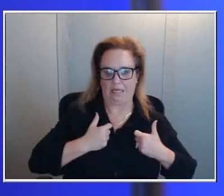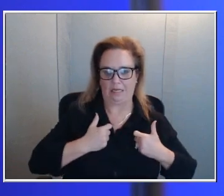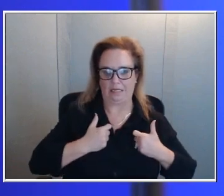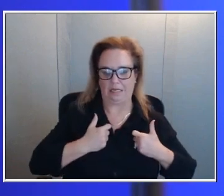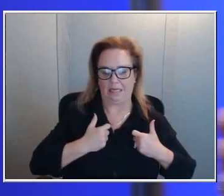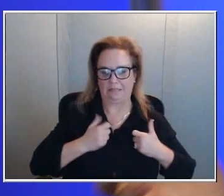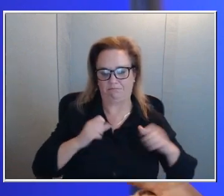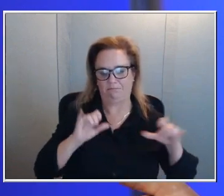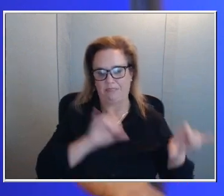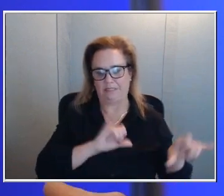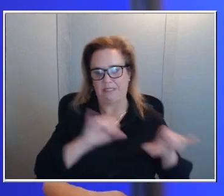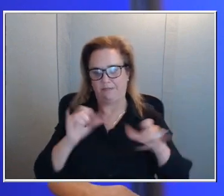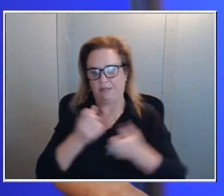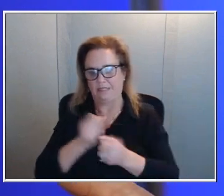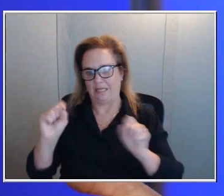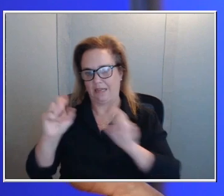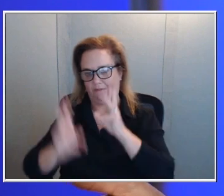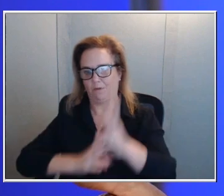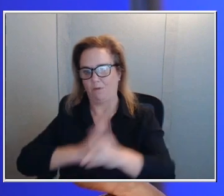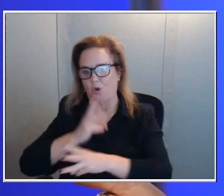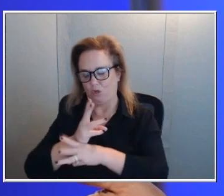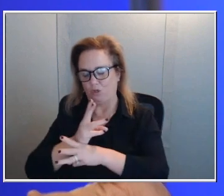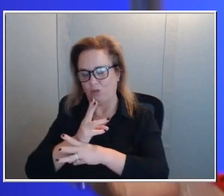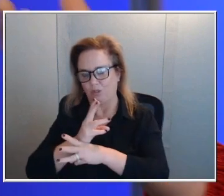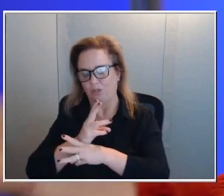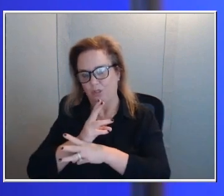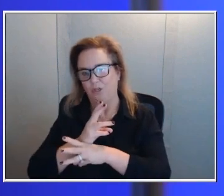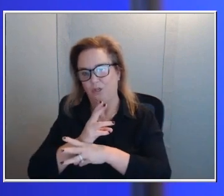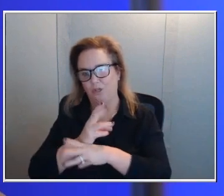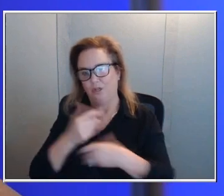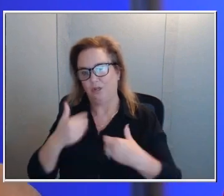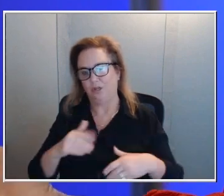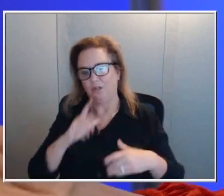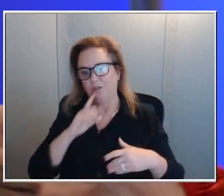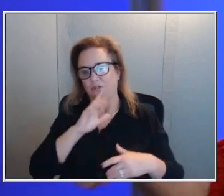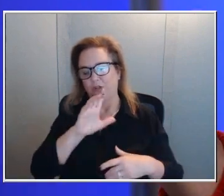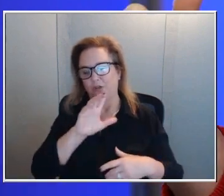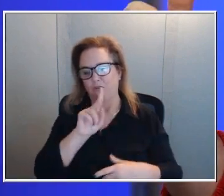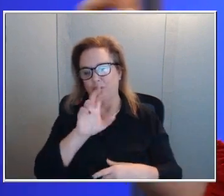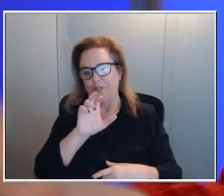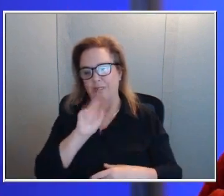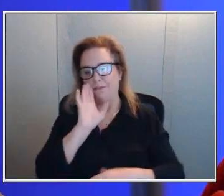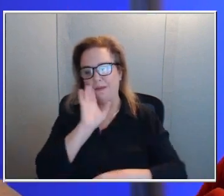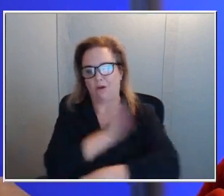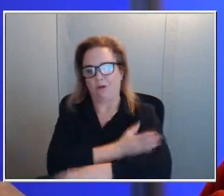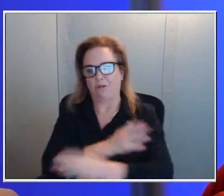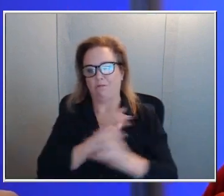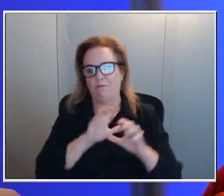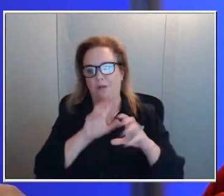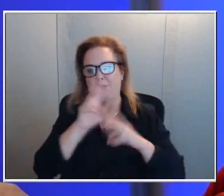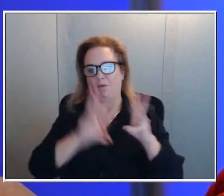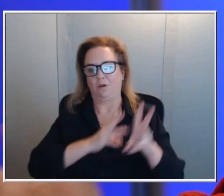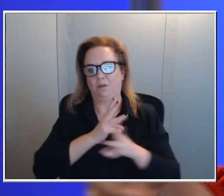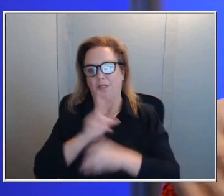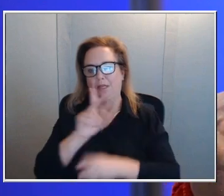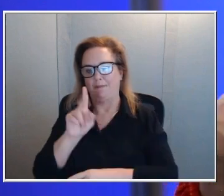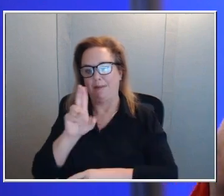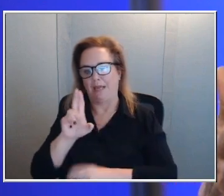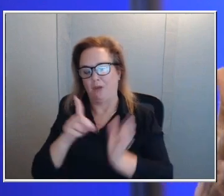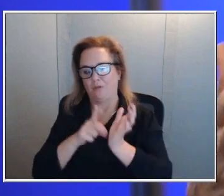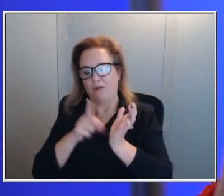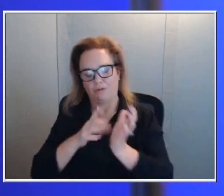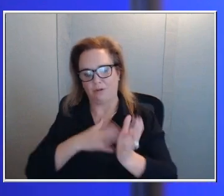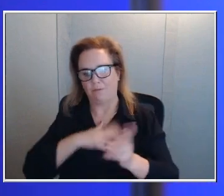if to save the world. And she is my world, and my KU doctors are my world, and